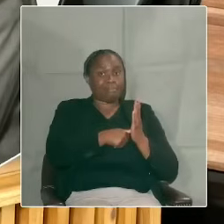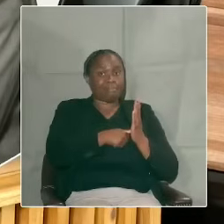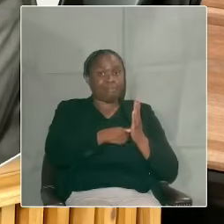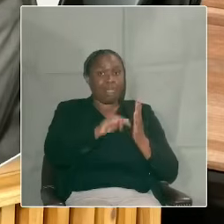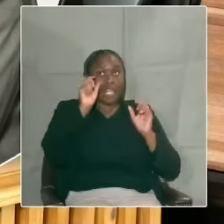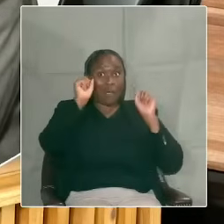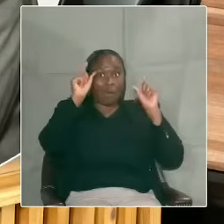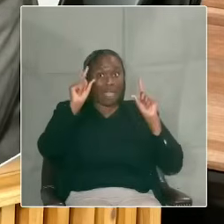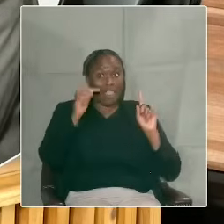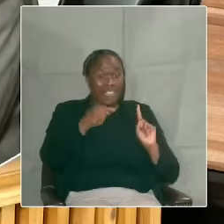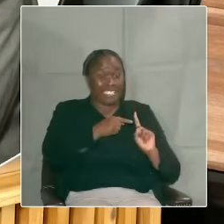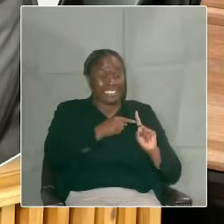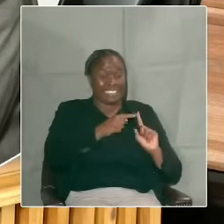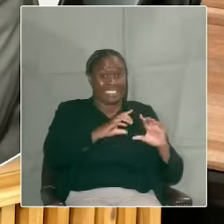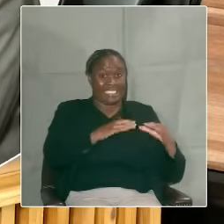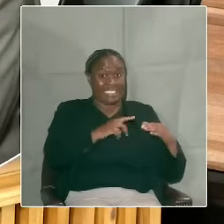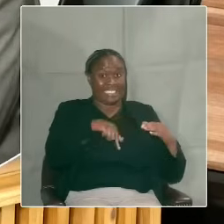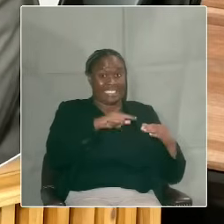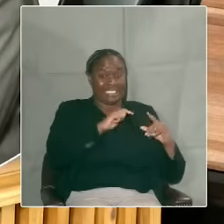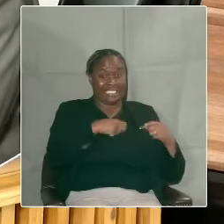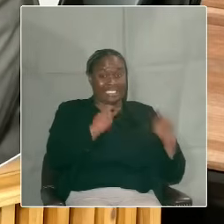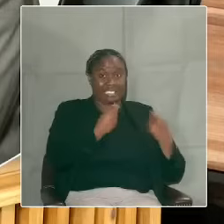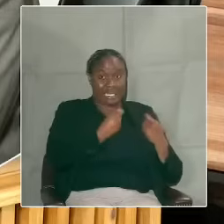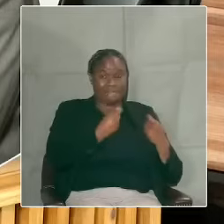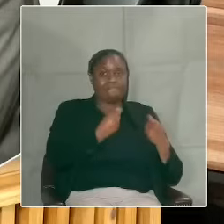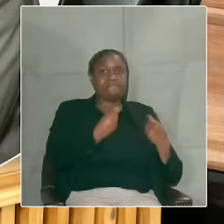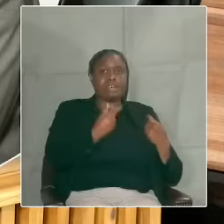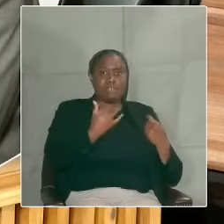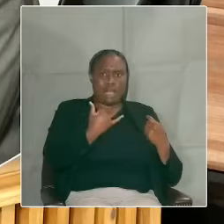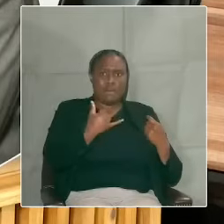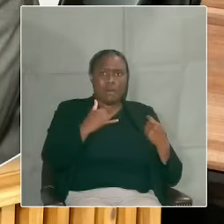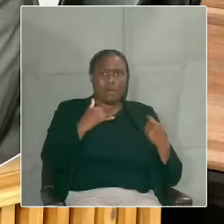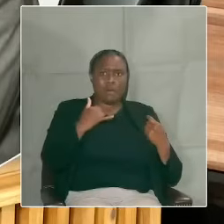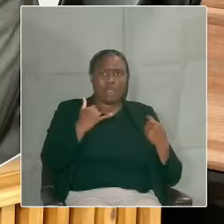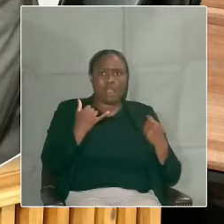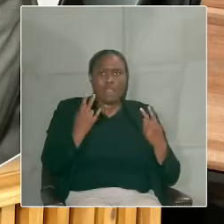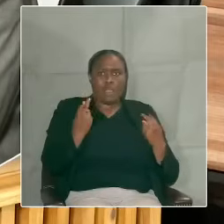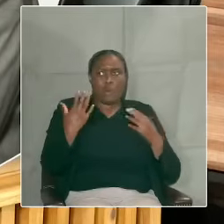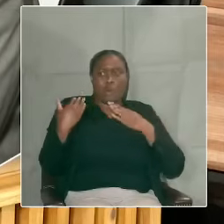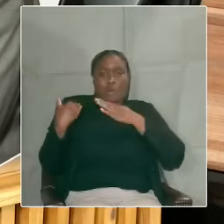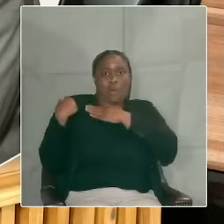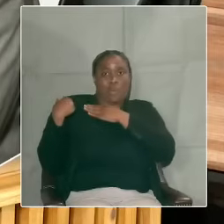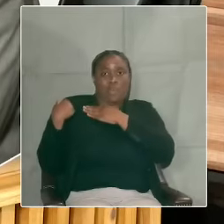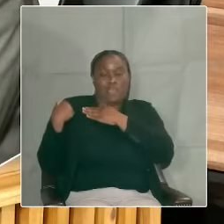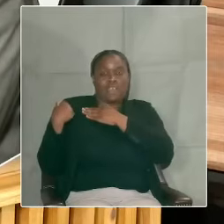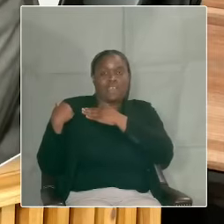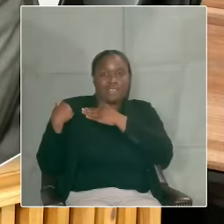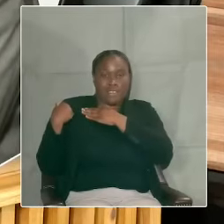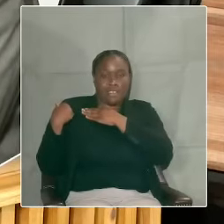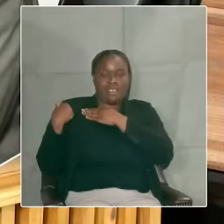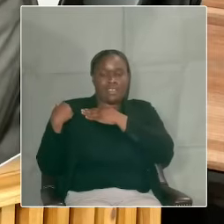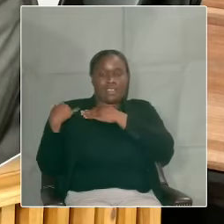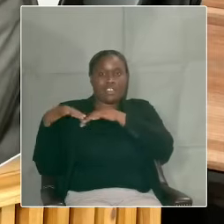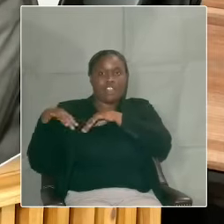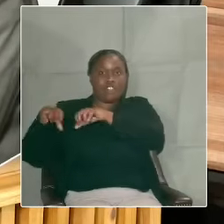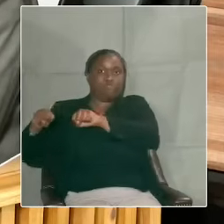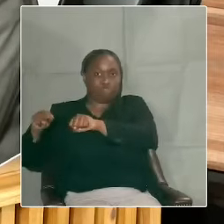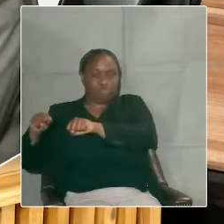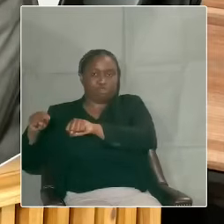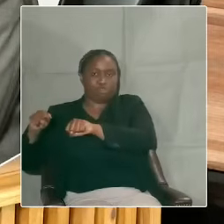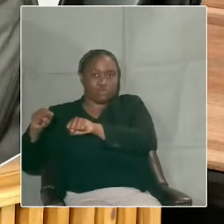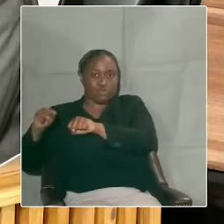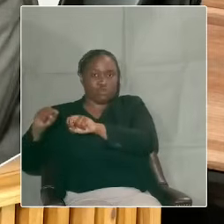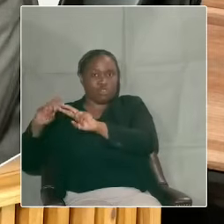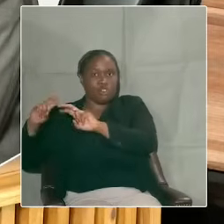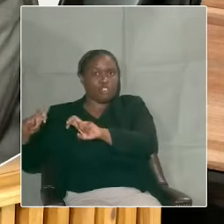aware that the task team had extended its mandate, or its mandate had been extended beyond